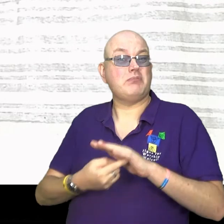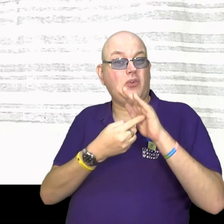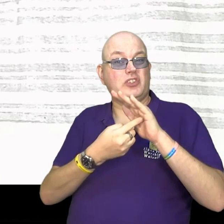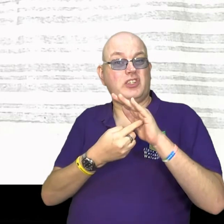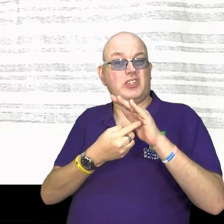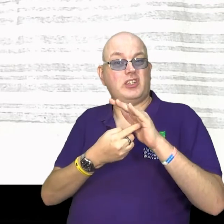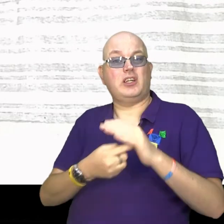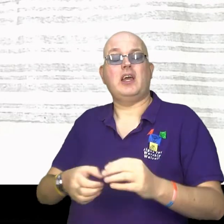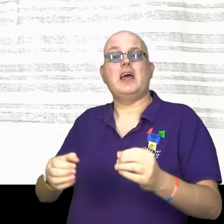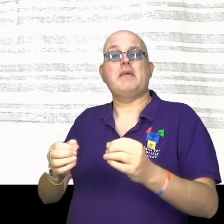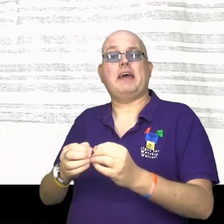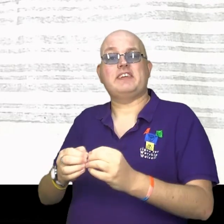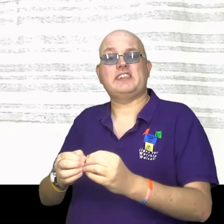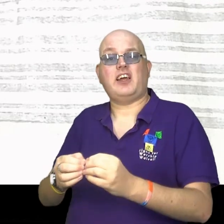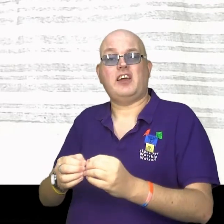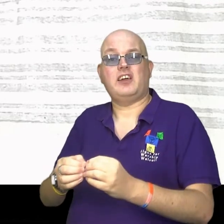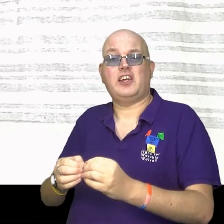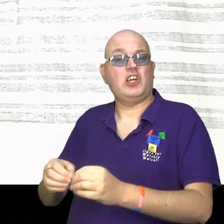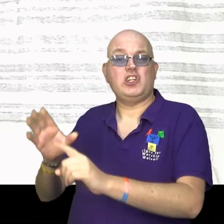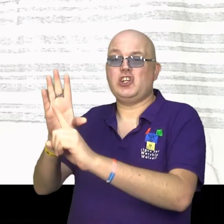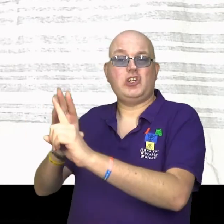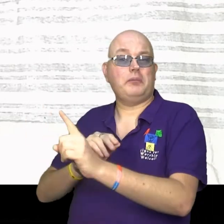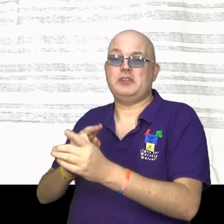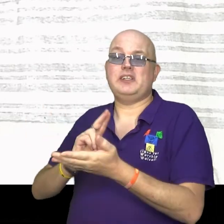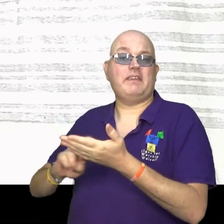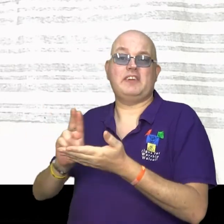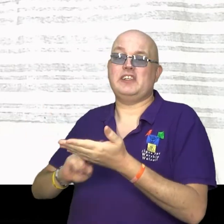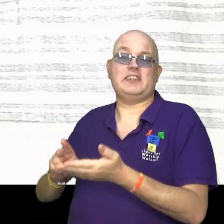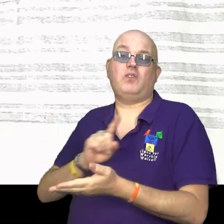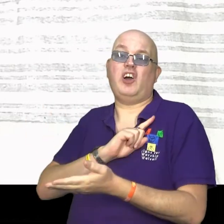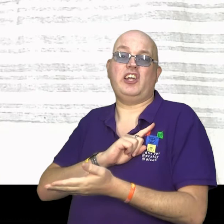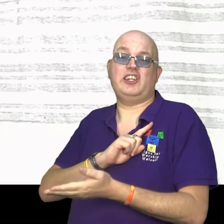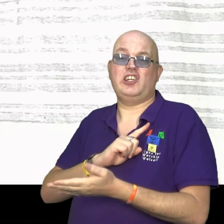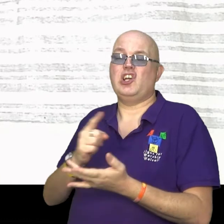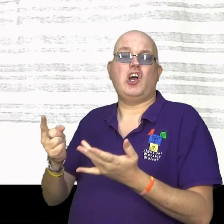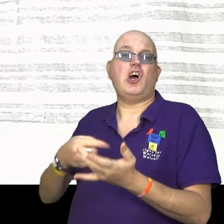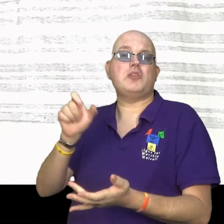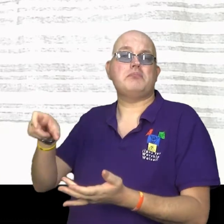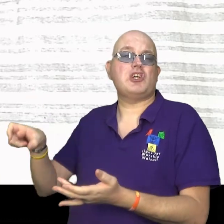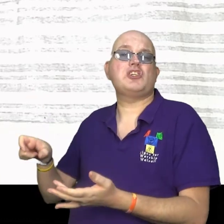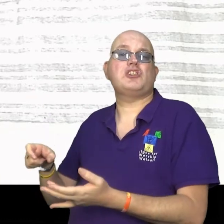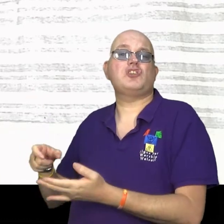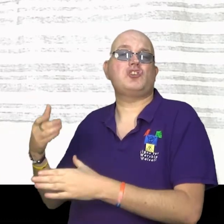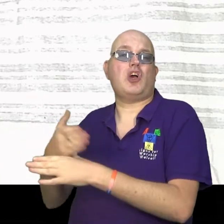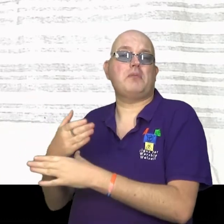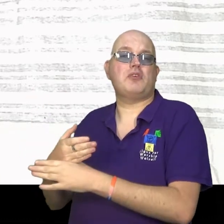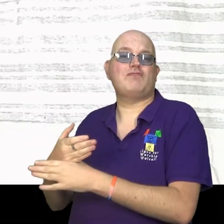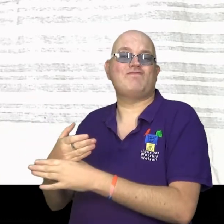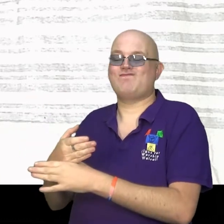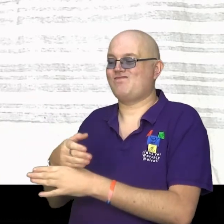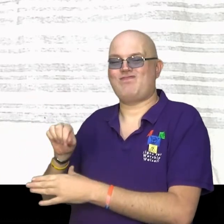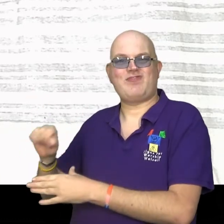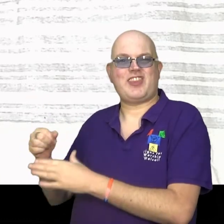Perhaps Belshazzar didn't follow the faith of Nebuchadnezzar because he thought it was someone else's job. The priests, the astrologers, the magicians,